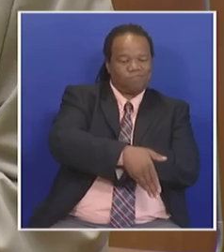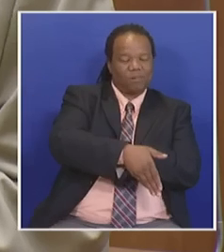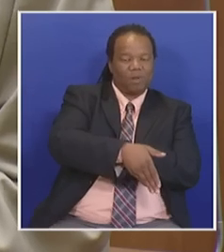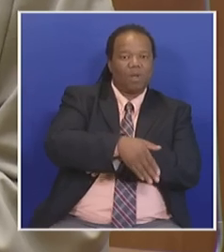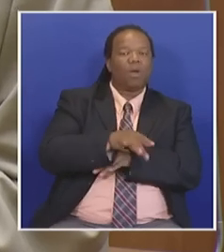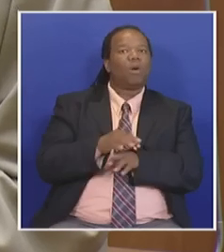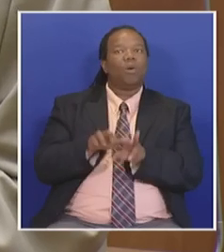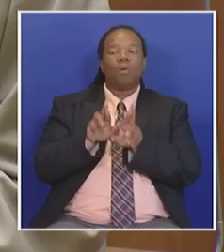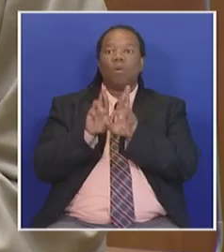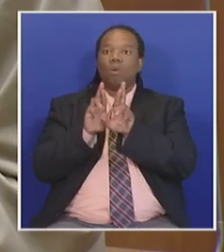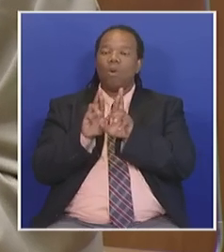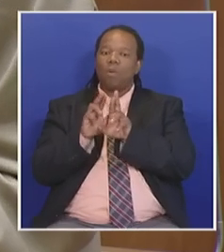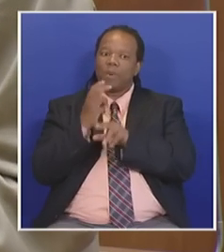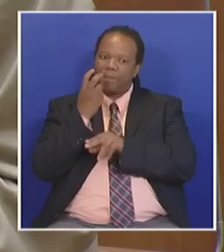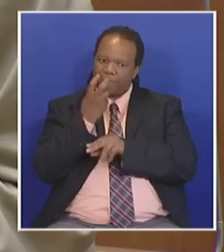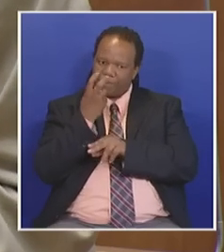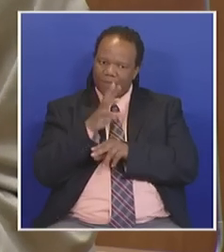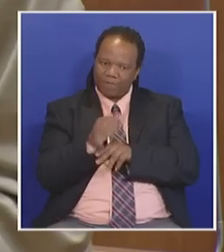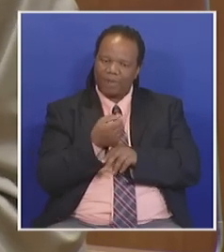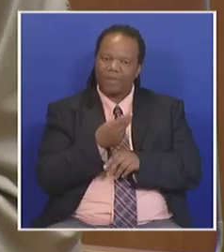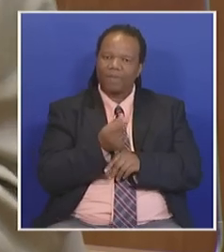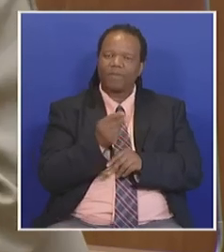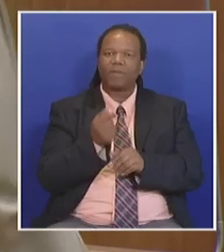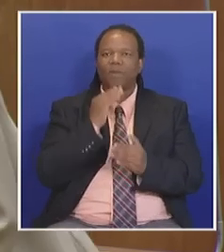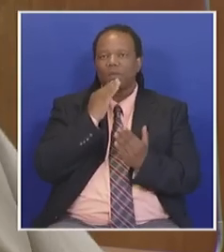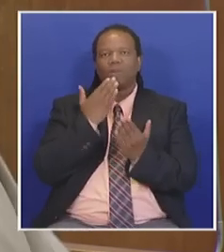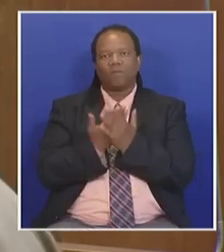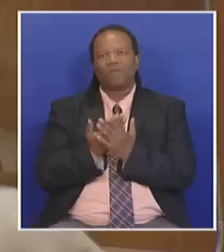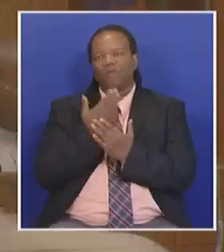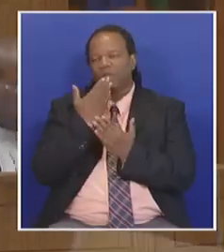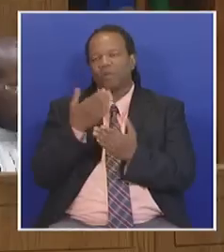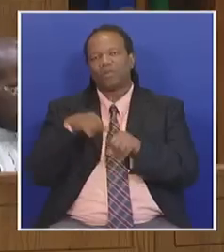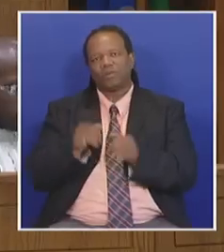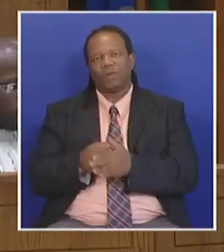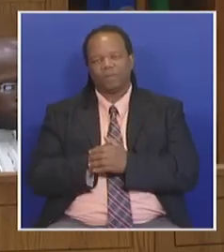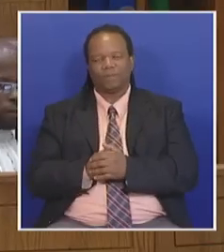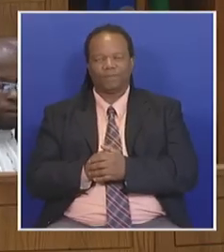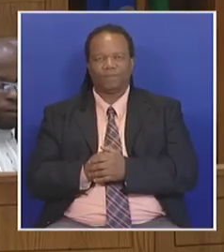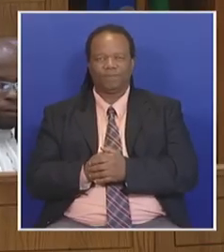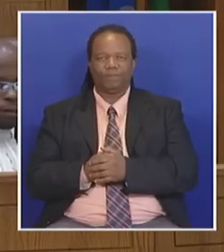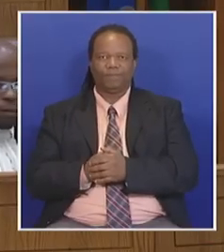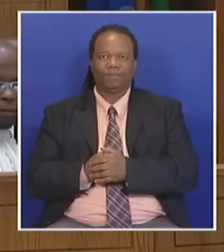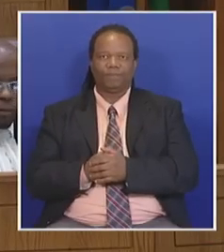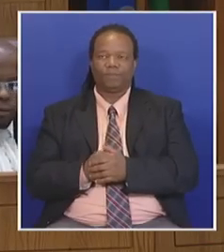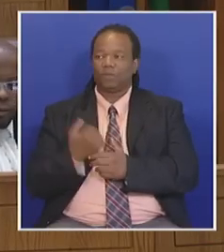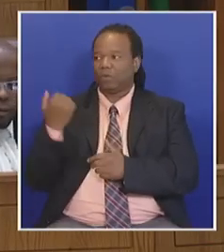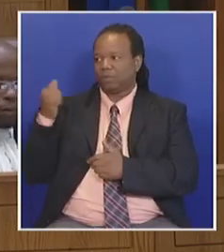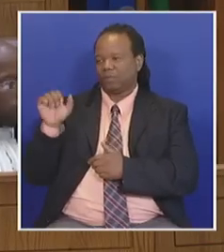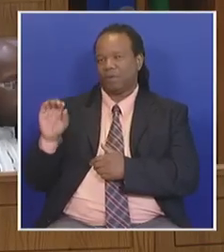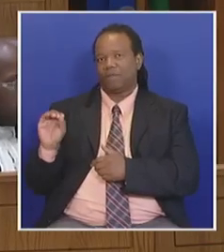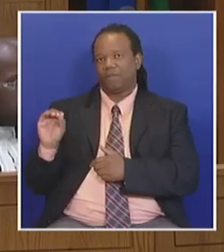be found as soon as possible. I so move. Thank you, Honorable Chair. Is there any objection to this motion?